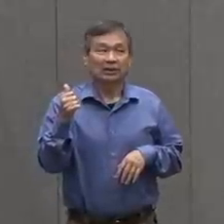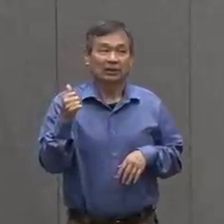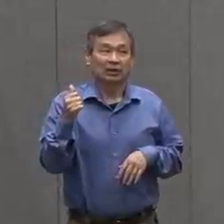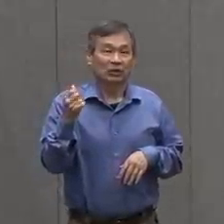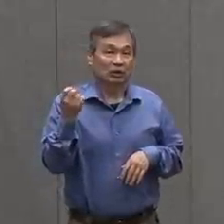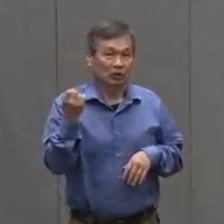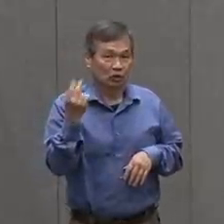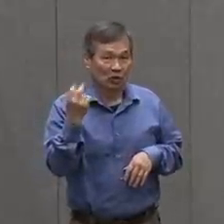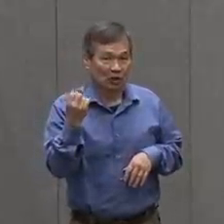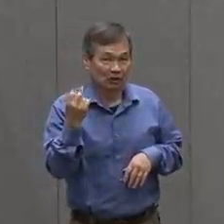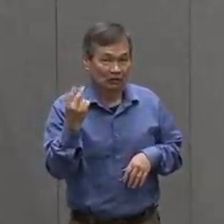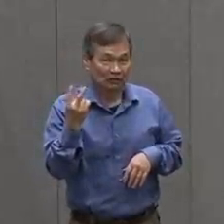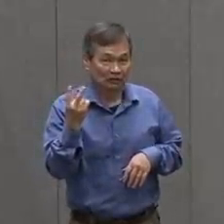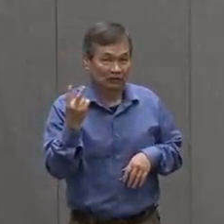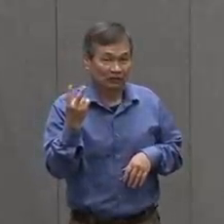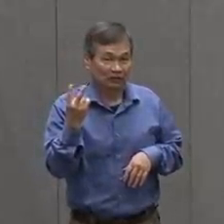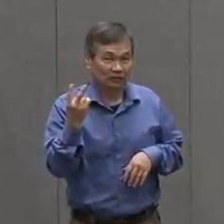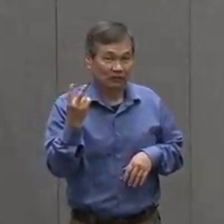12,